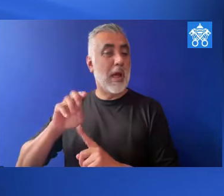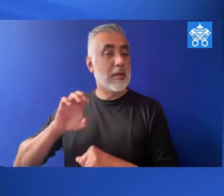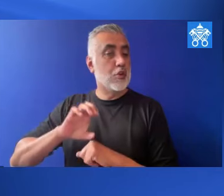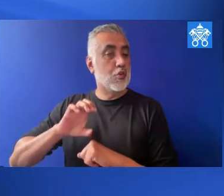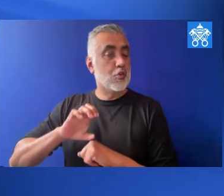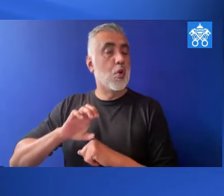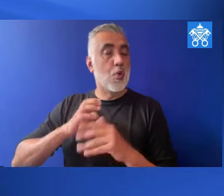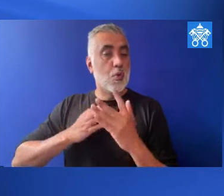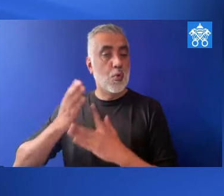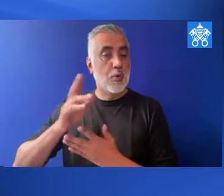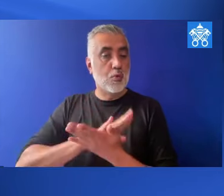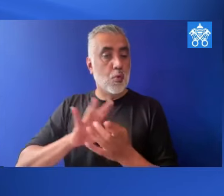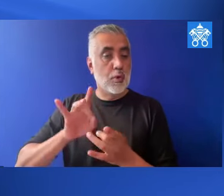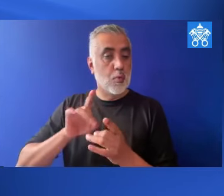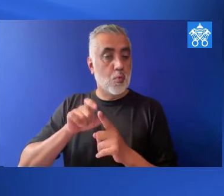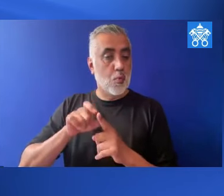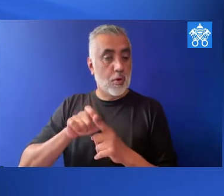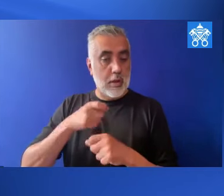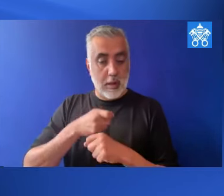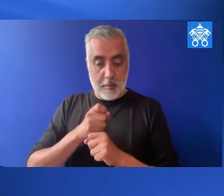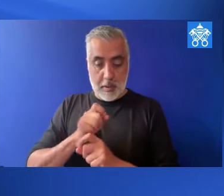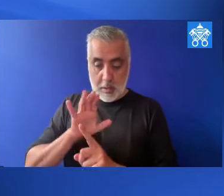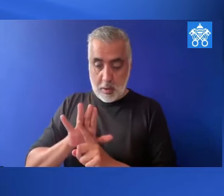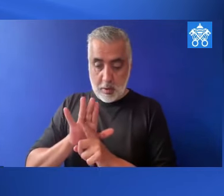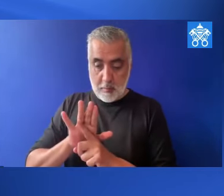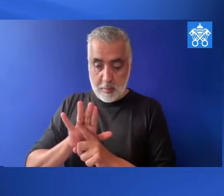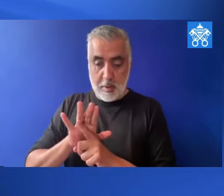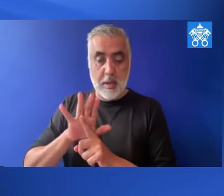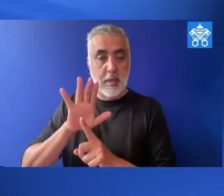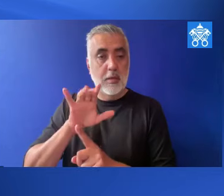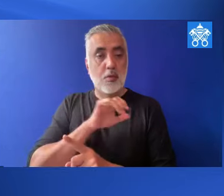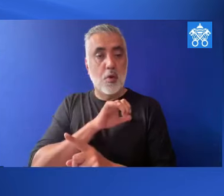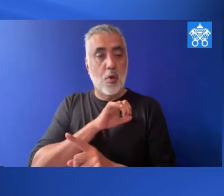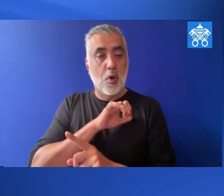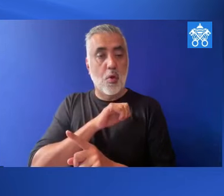word, making of her its authoritative interpreter.